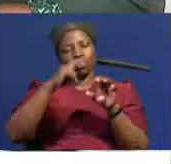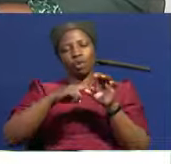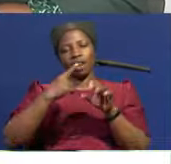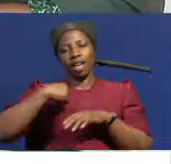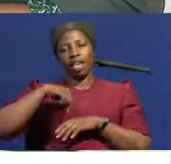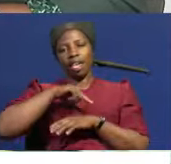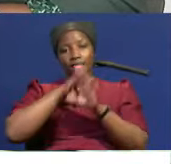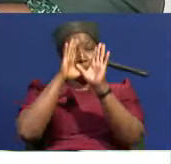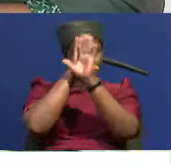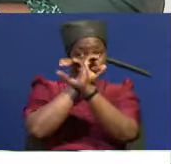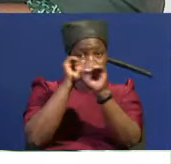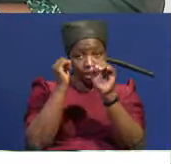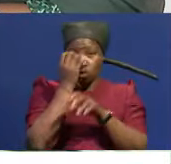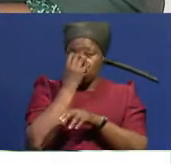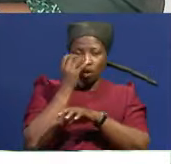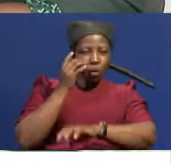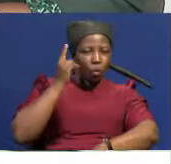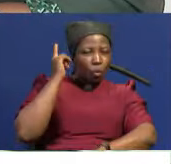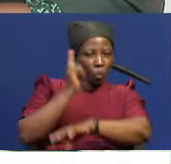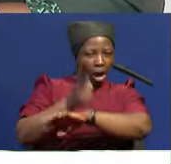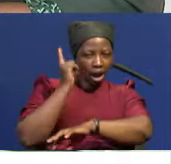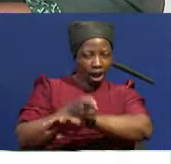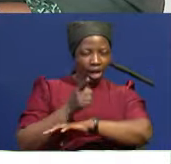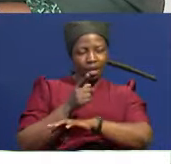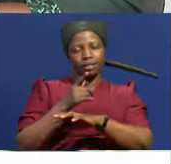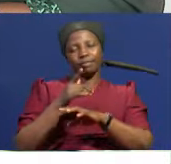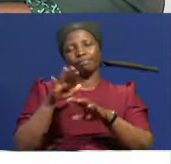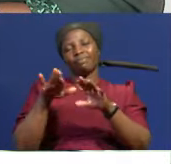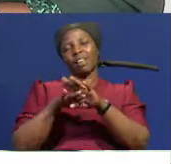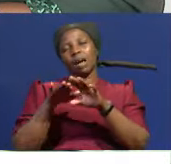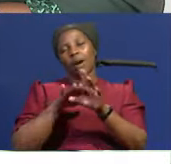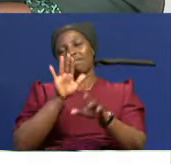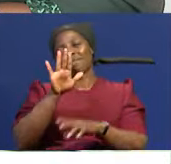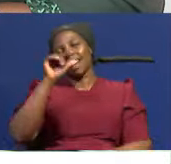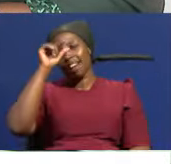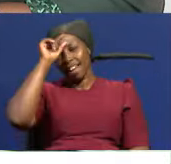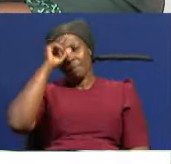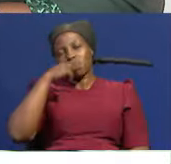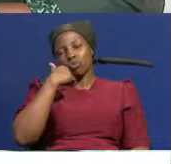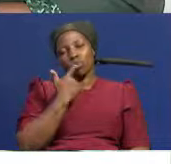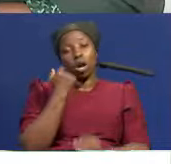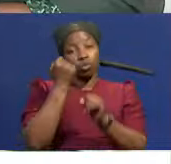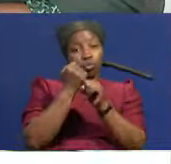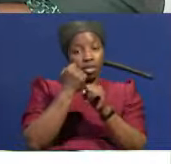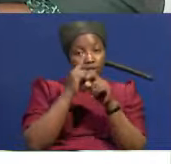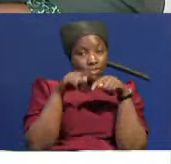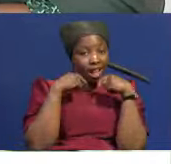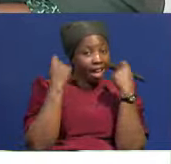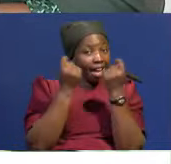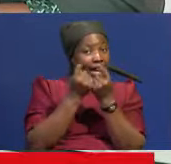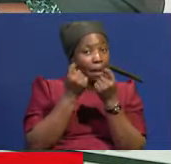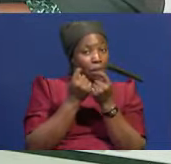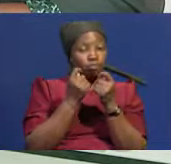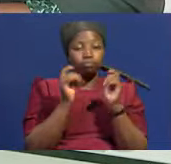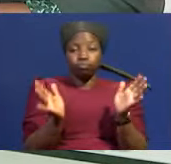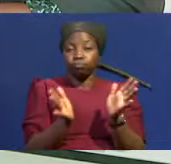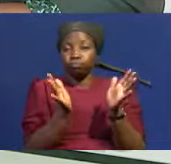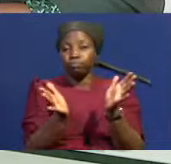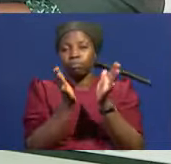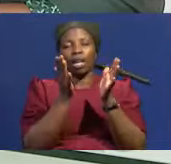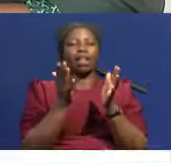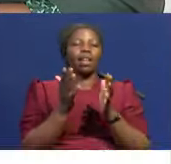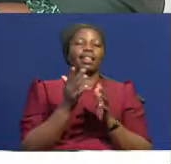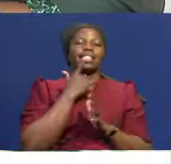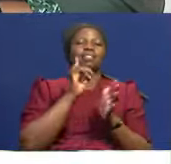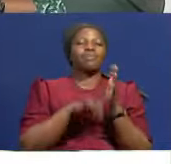Ruto has fired a warning shot to members of his administration who are perpetuating tribalism, saying that his